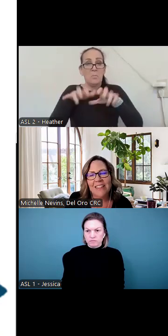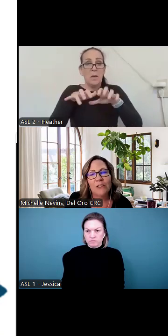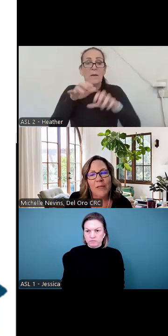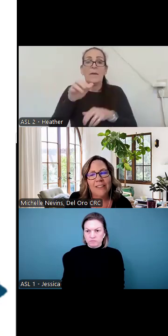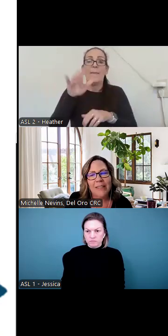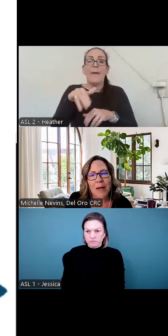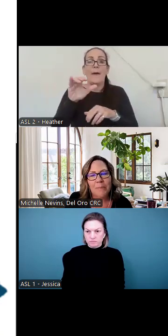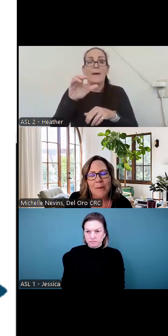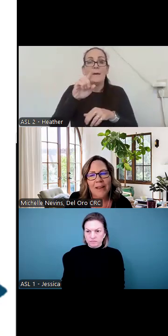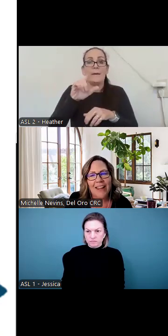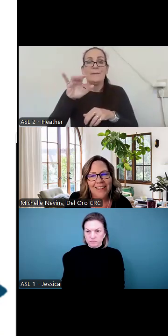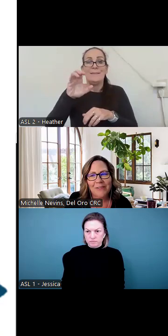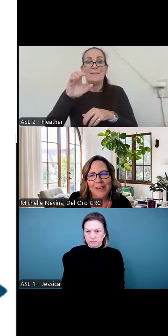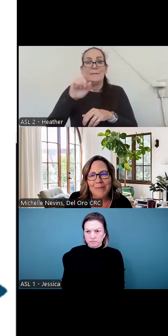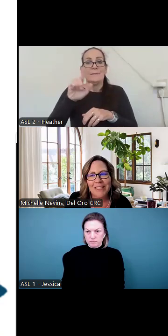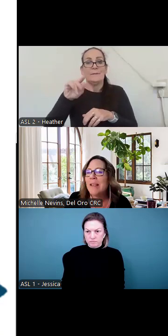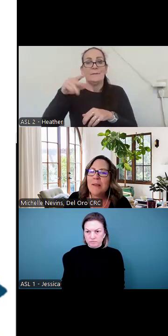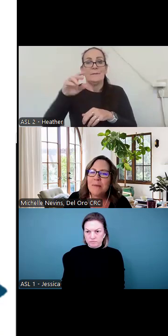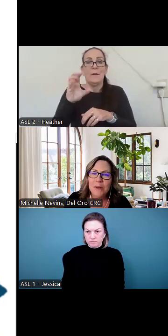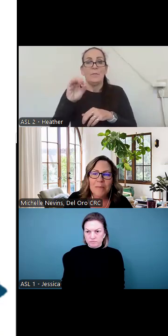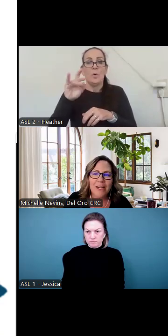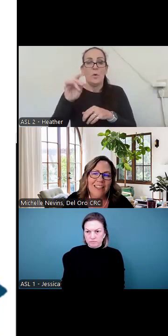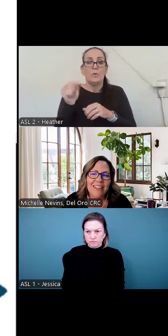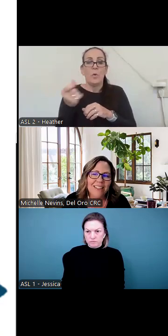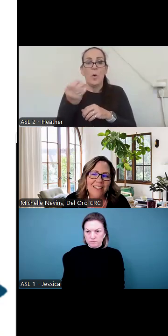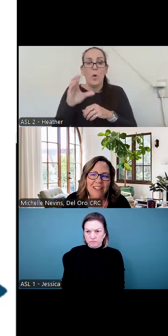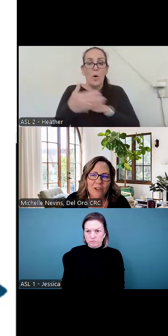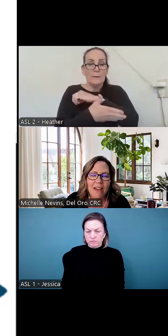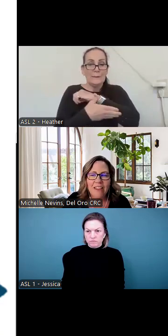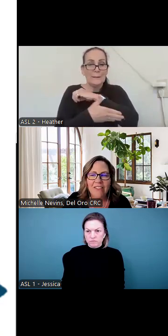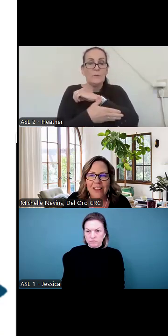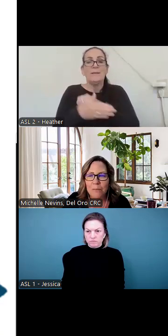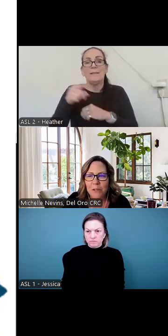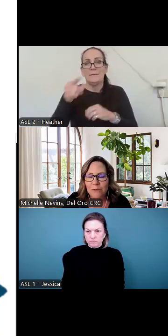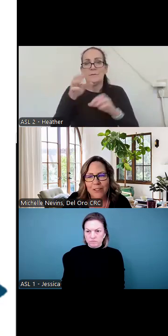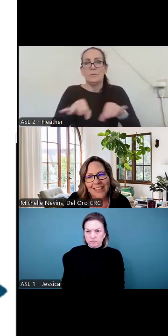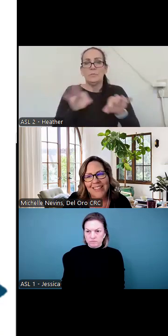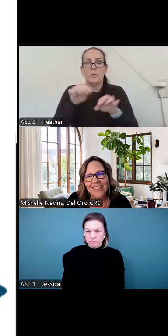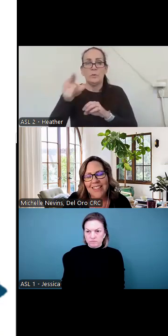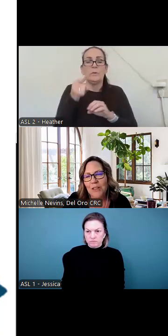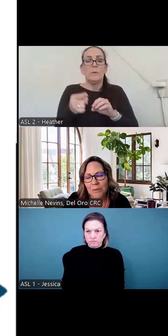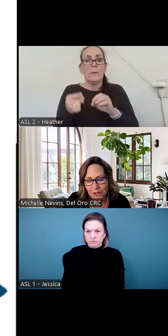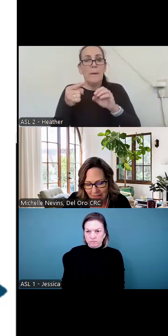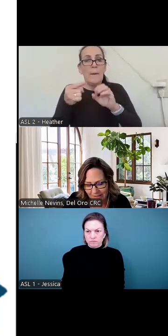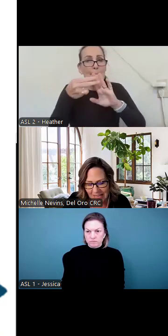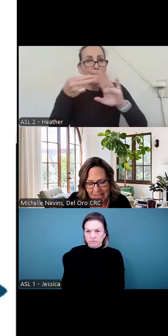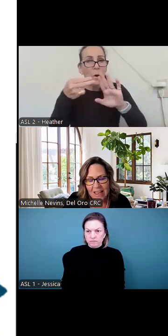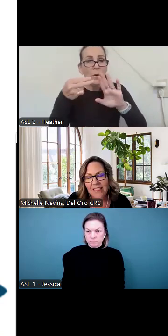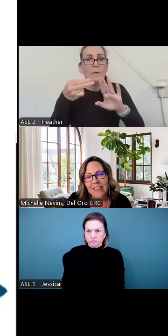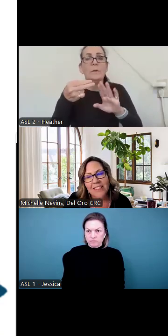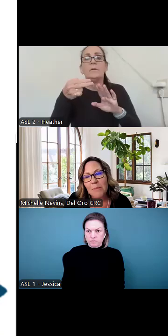and it'll immediately pop up. I highly recommend bookmarking it so that you have that available for clients that you work